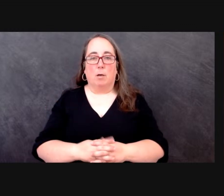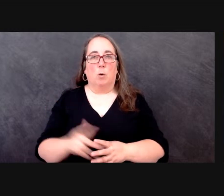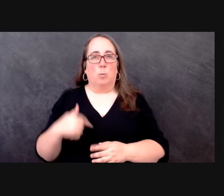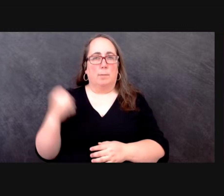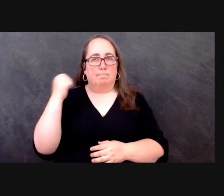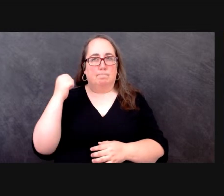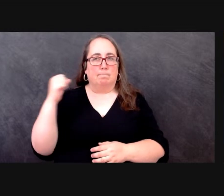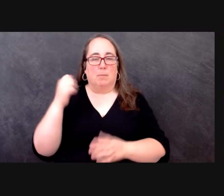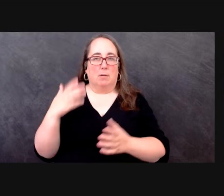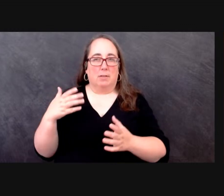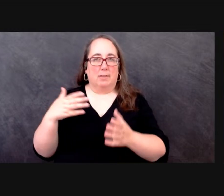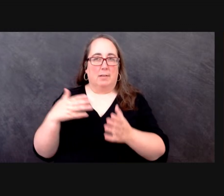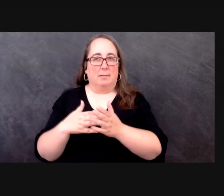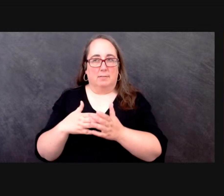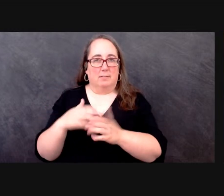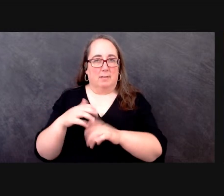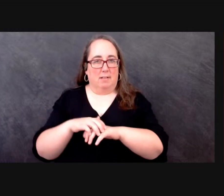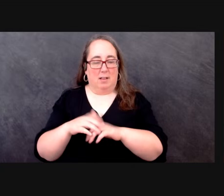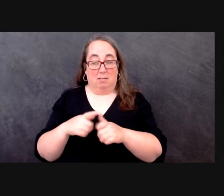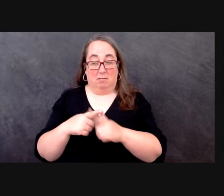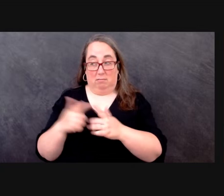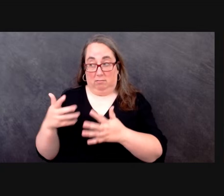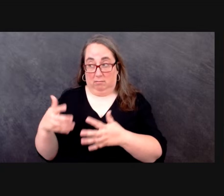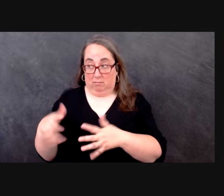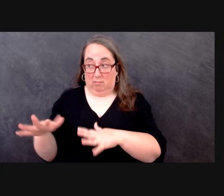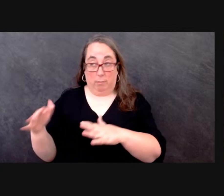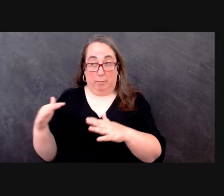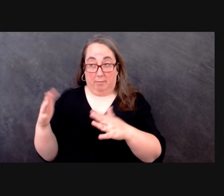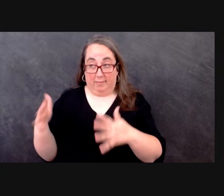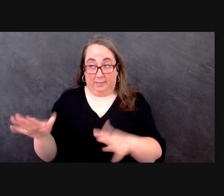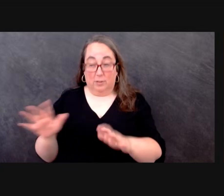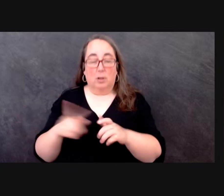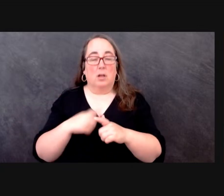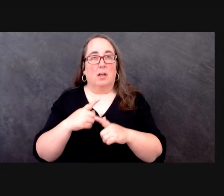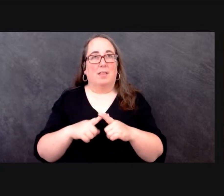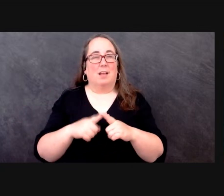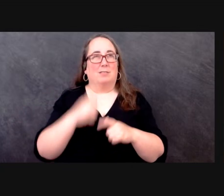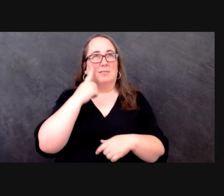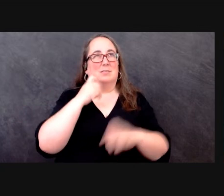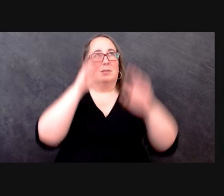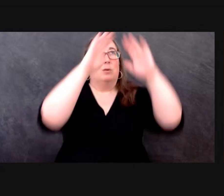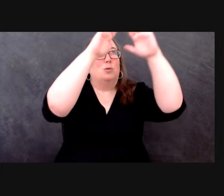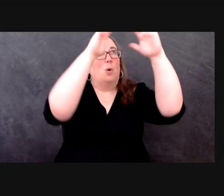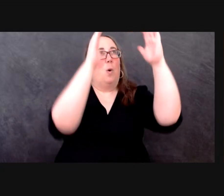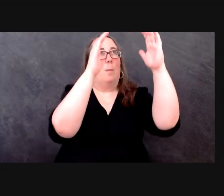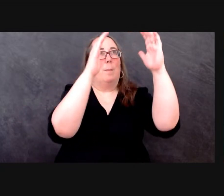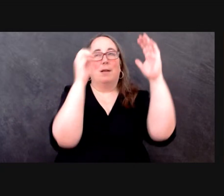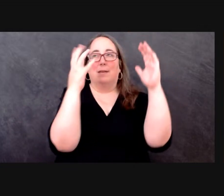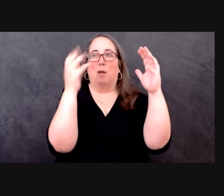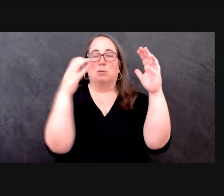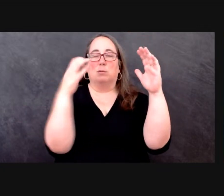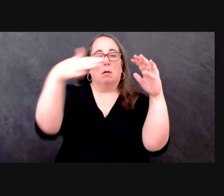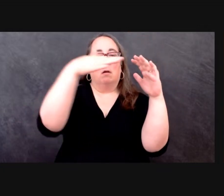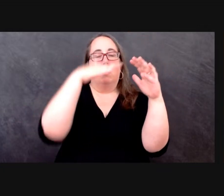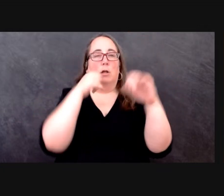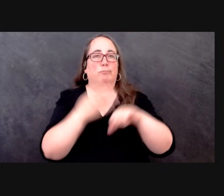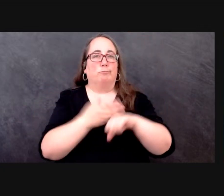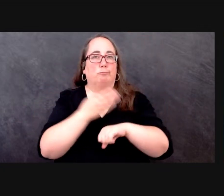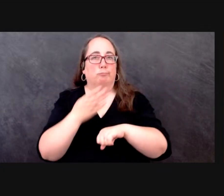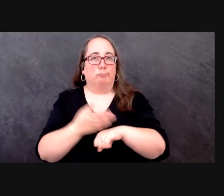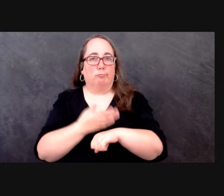England ended. Recently, its iconic dome and the rest of its exterior are getting a